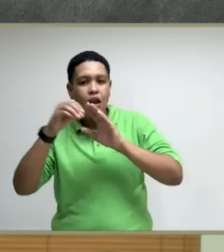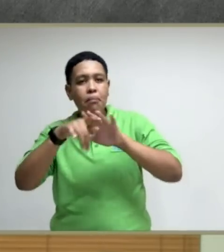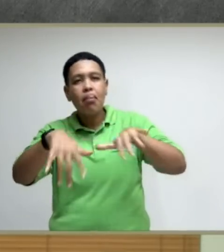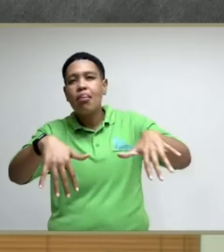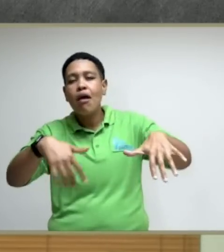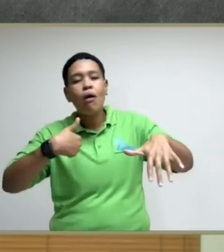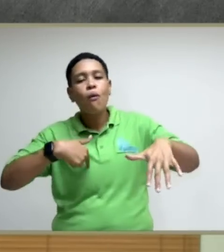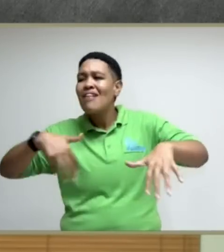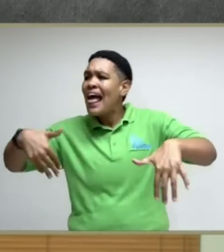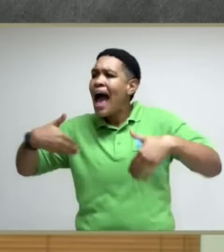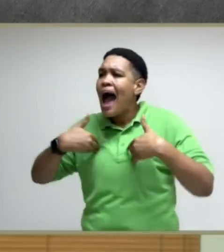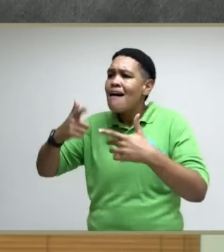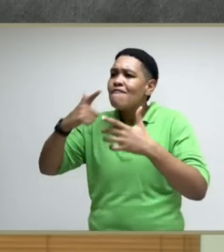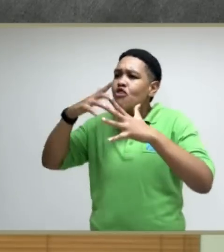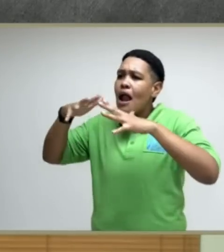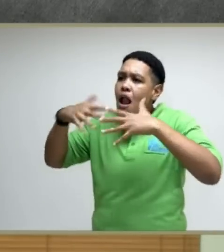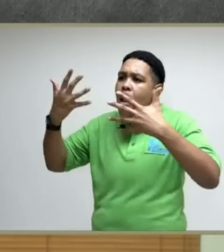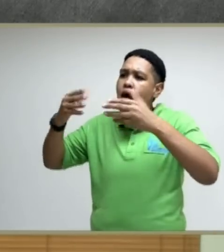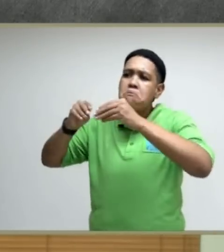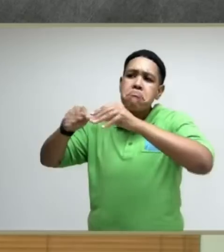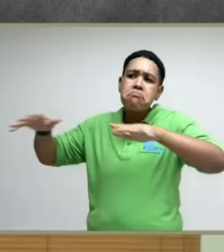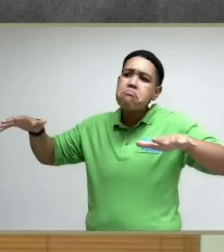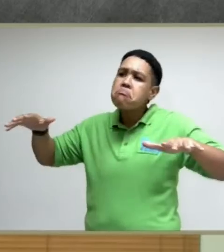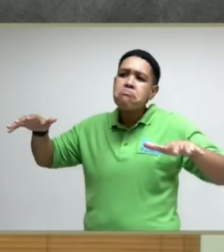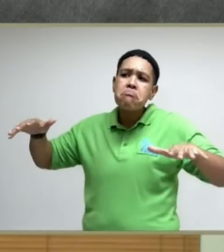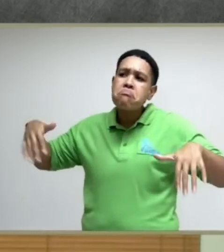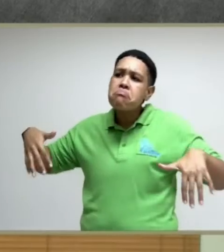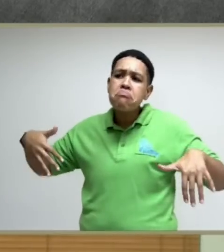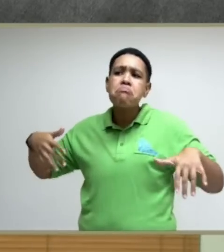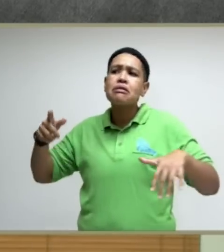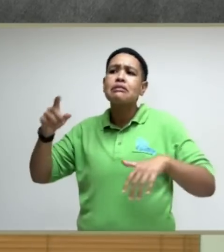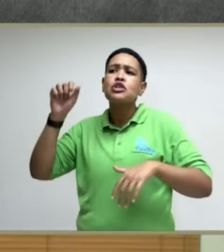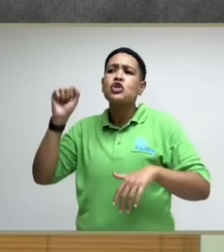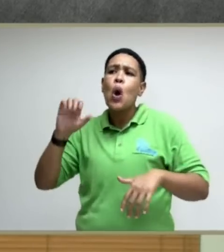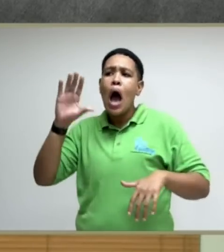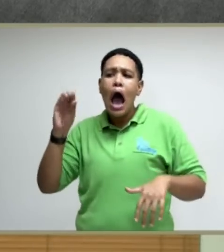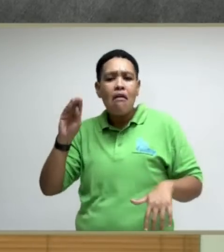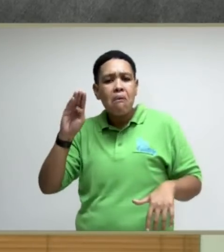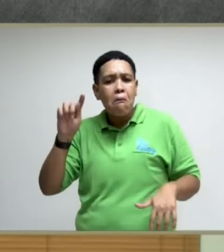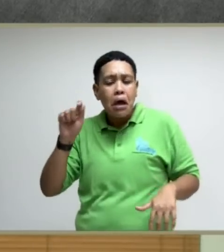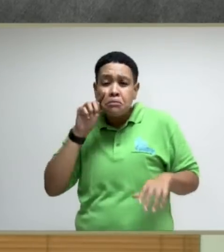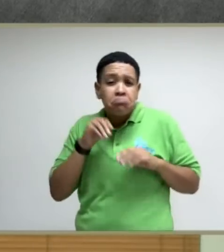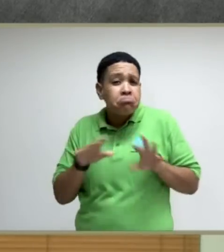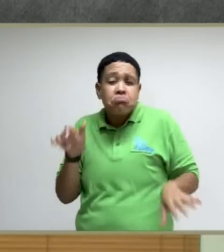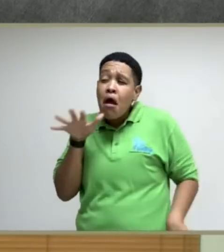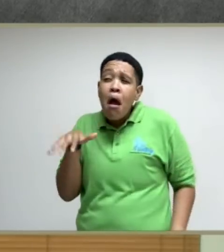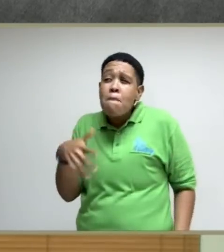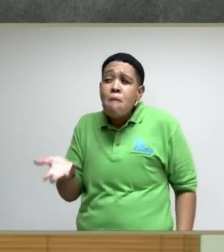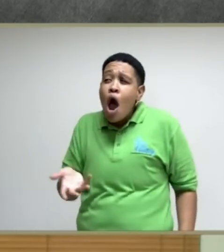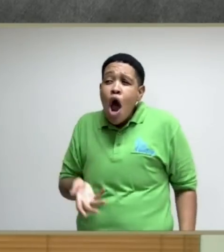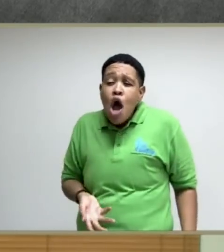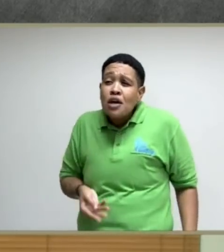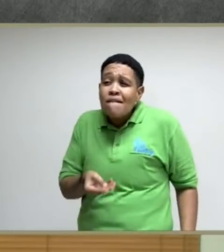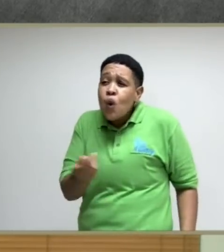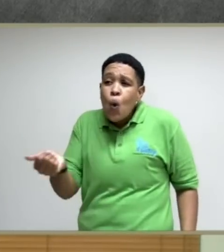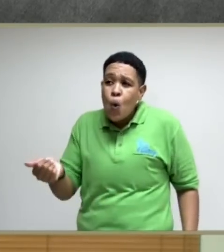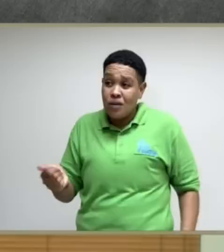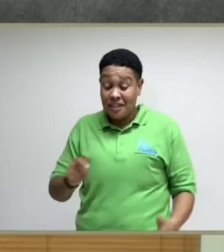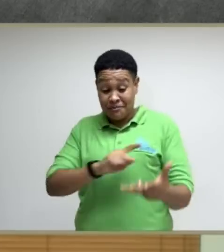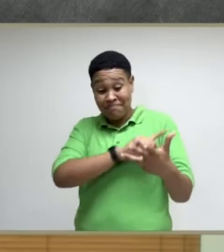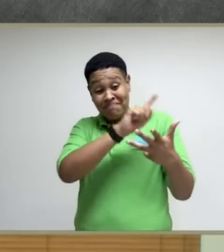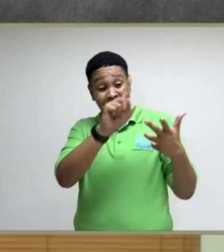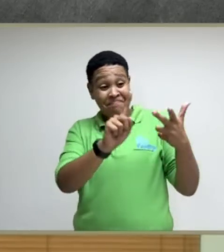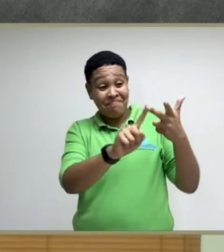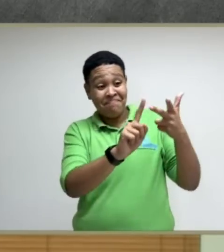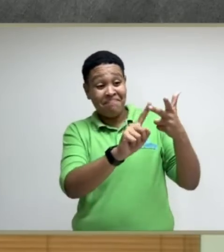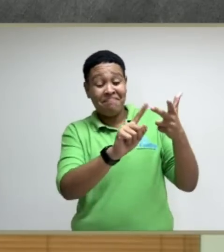not had a lot of cases across countries of this South African variant. And then we have the Gamma variant, which is